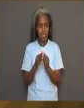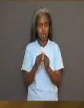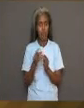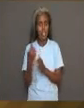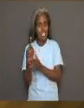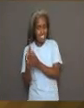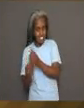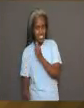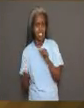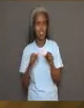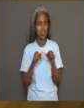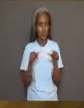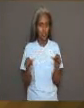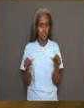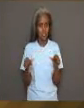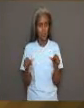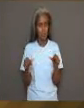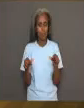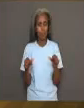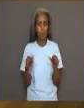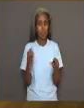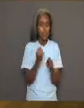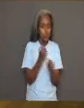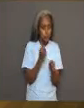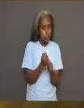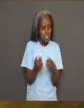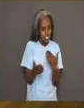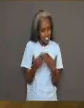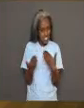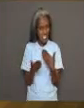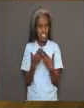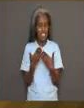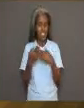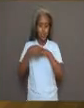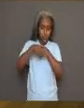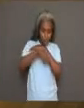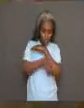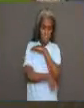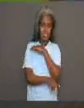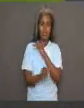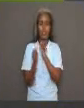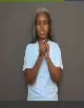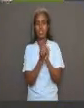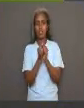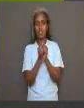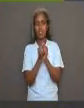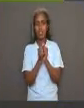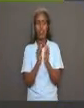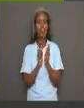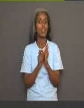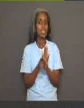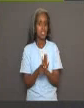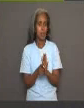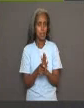single unit to make it easier to deal with. For